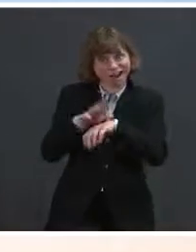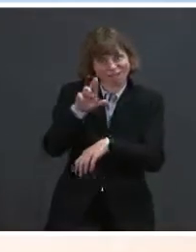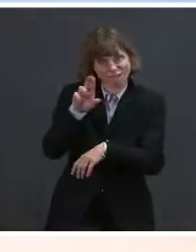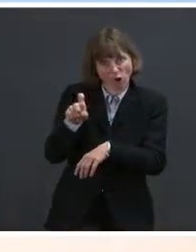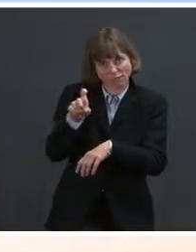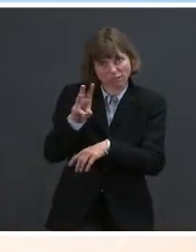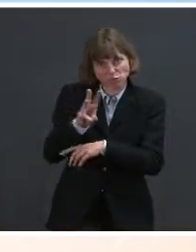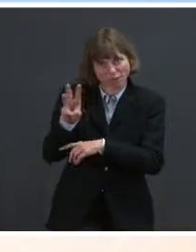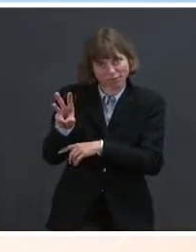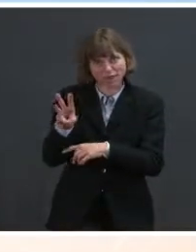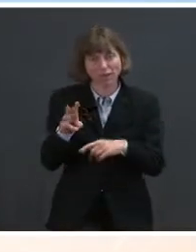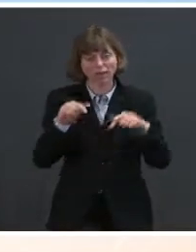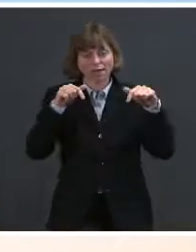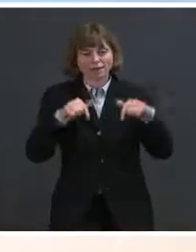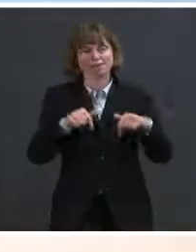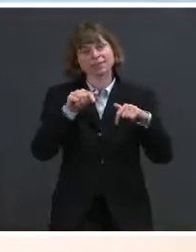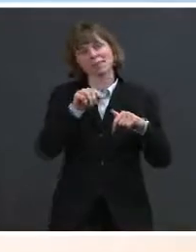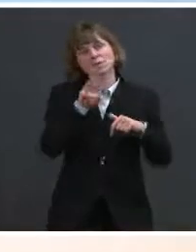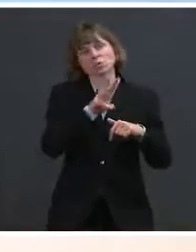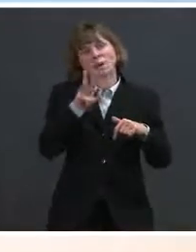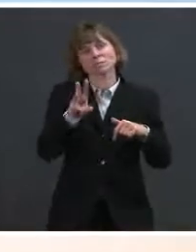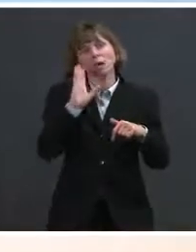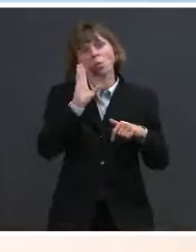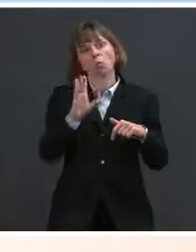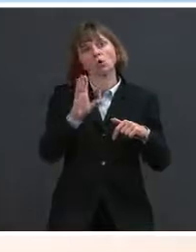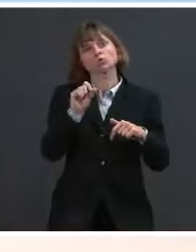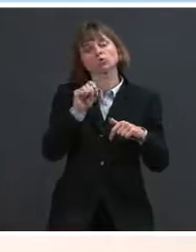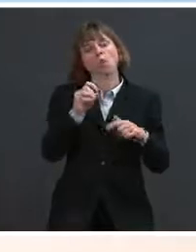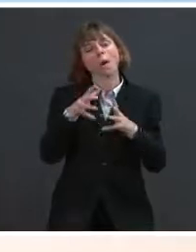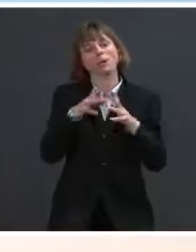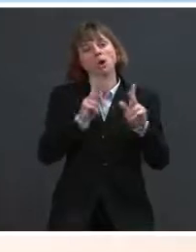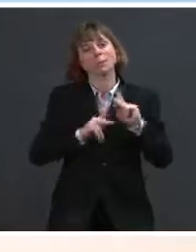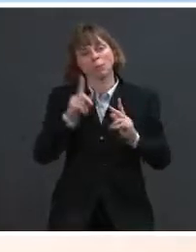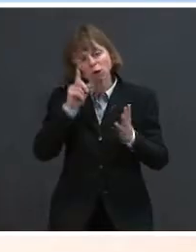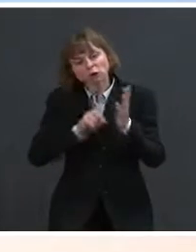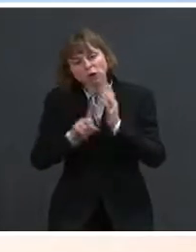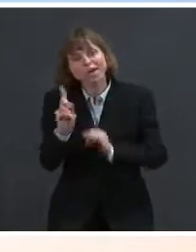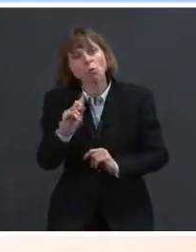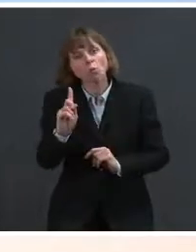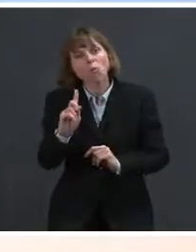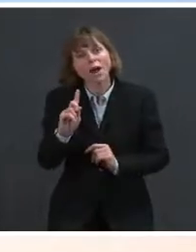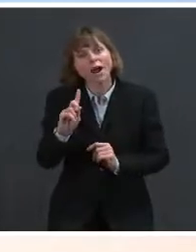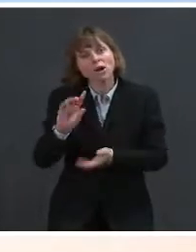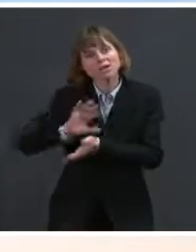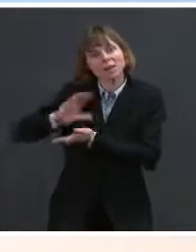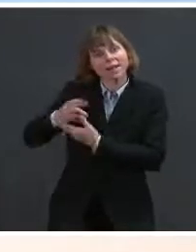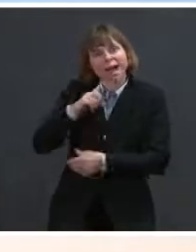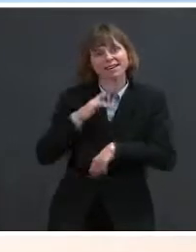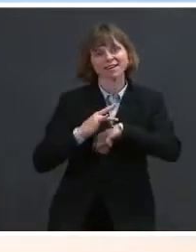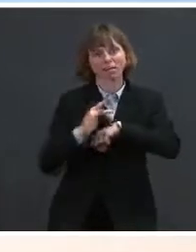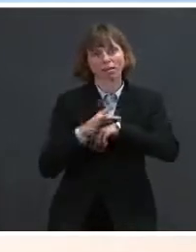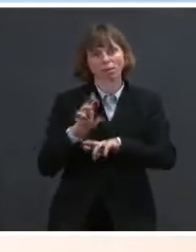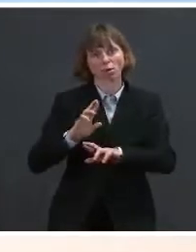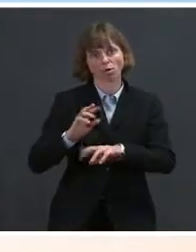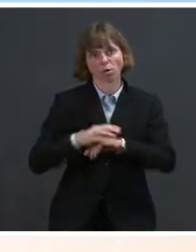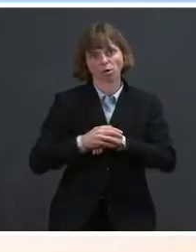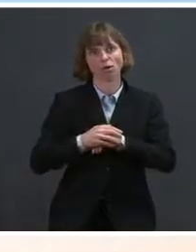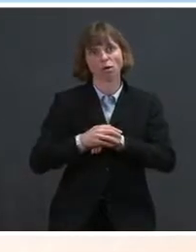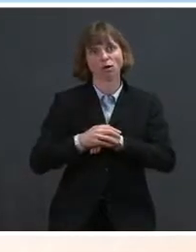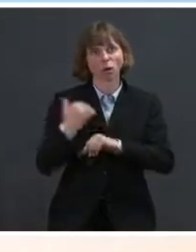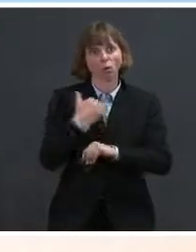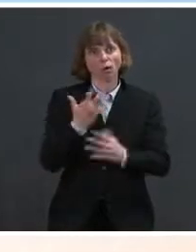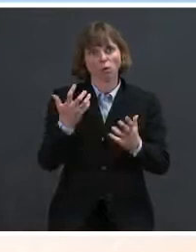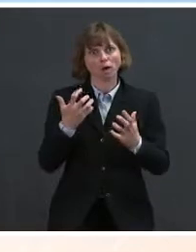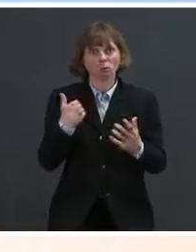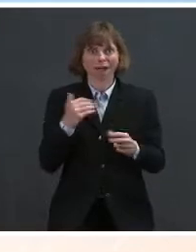for Americans to go see where there is supply available, and we just wanted to make sure that it was we had the time to have that up and ready,